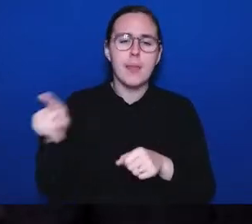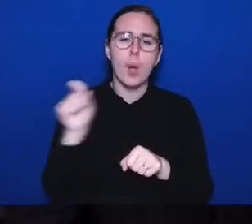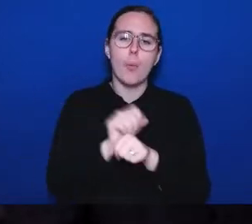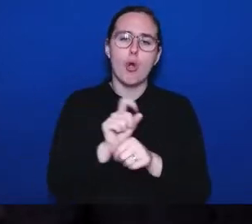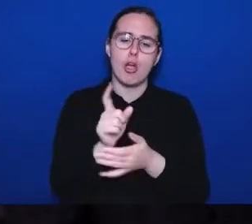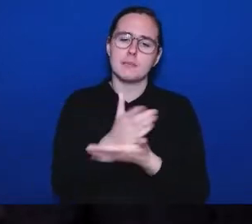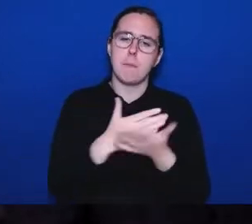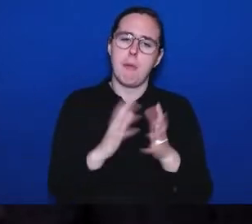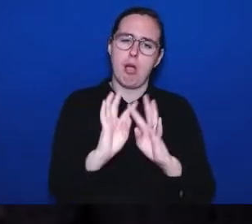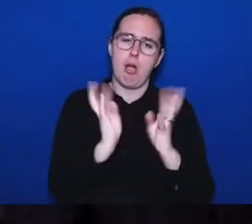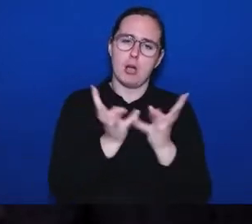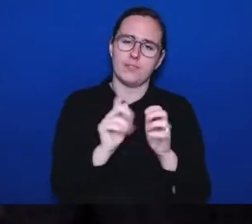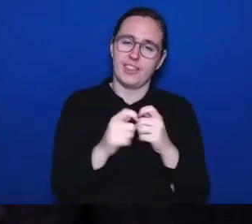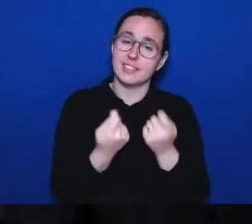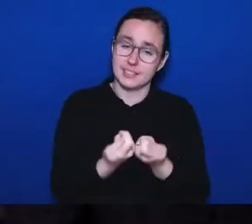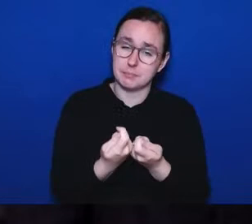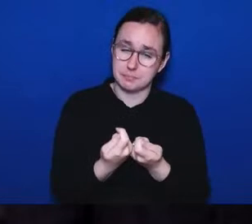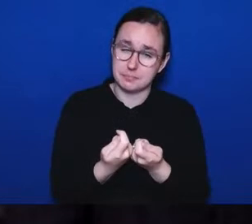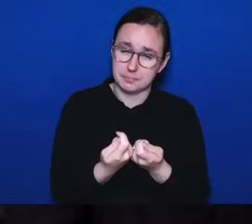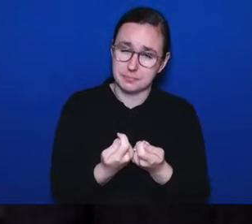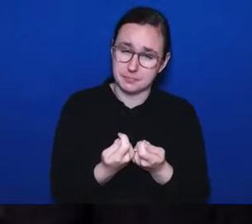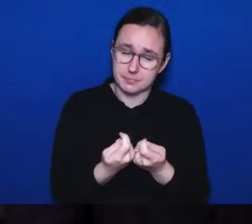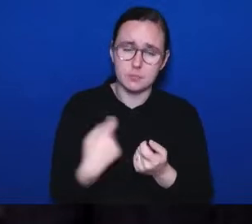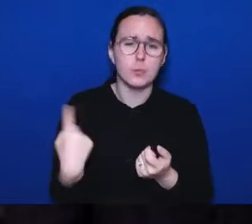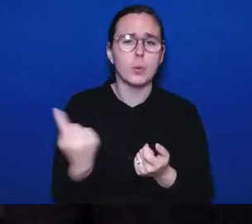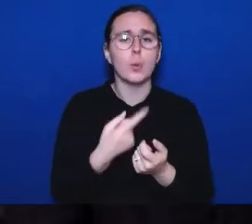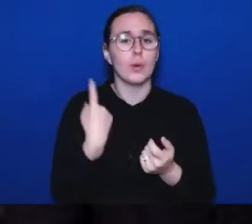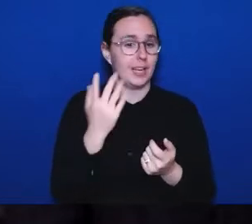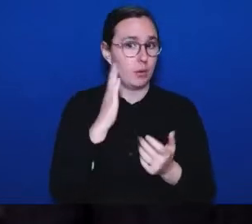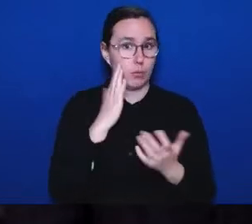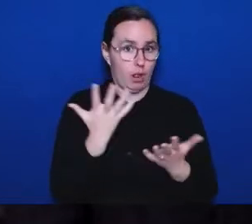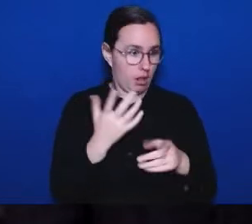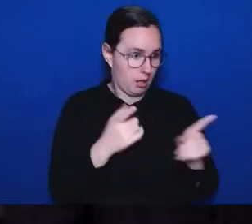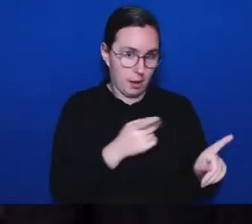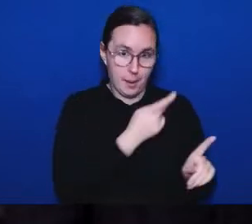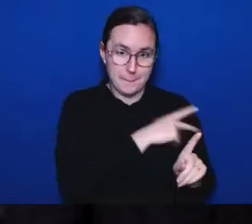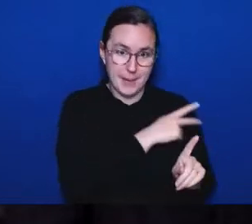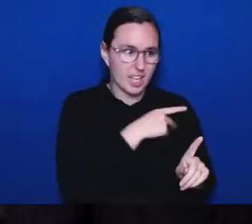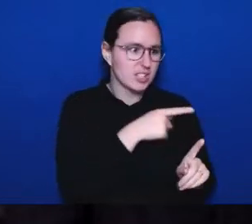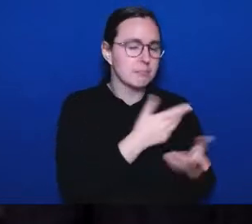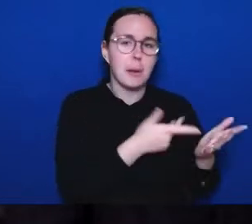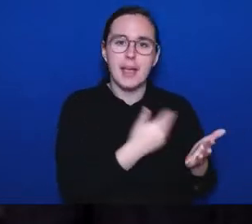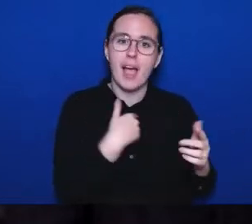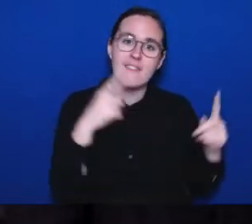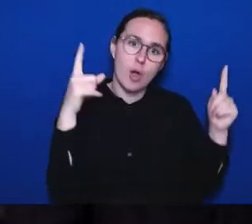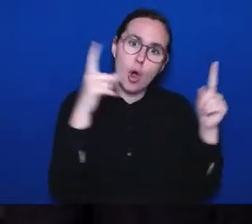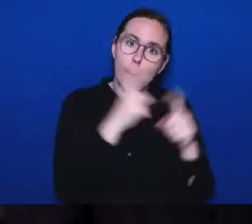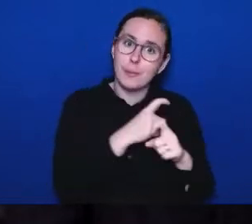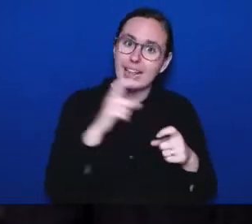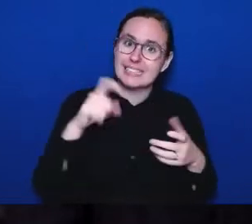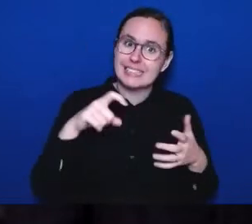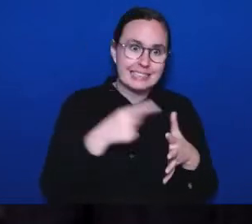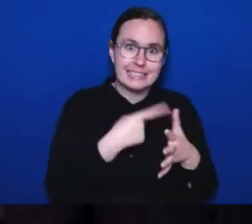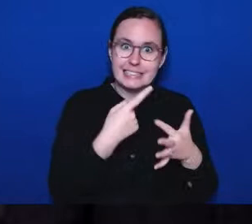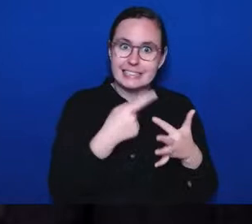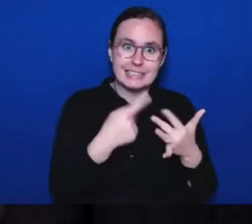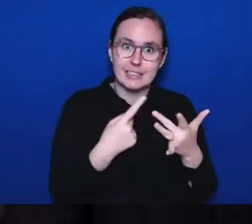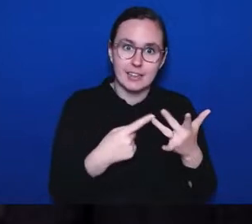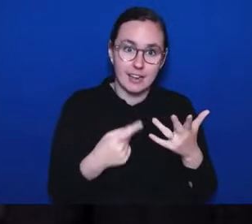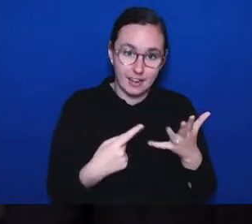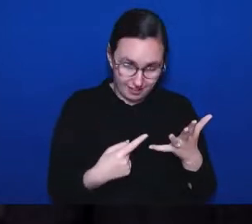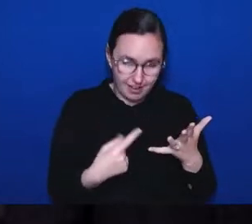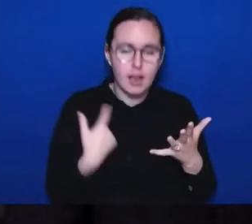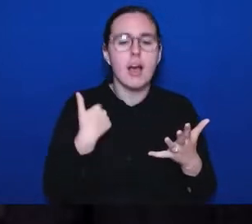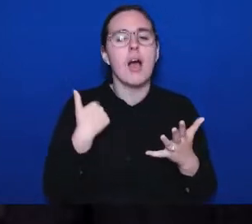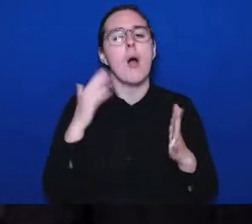patients' needs in this province, it cannot be done alone. And what I'm hoping is this new payment model is the anchoring, is the foundation